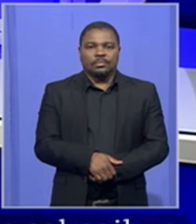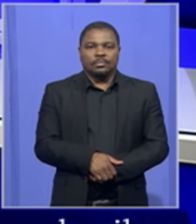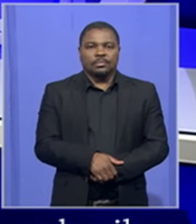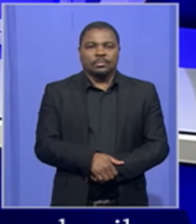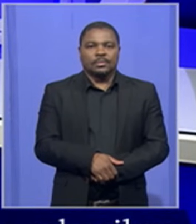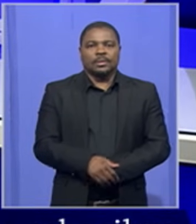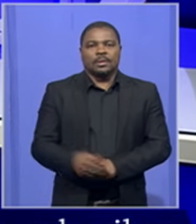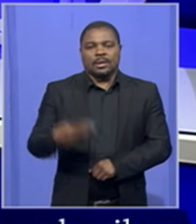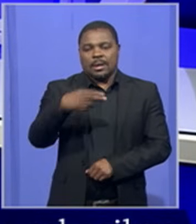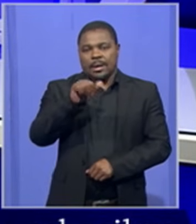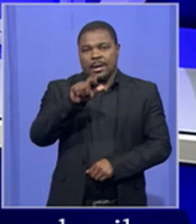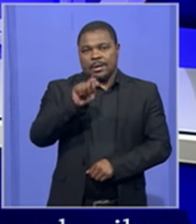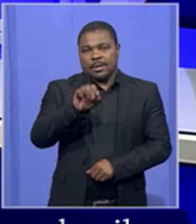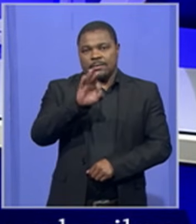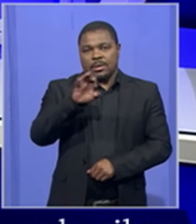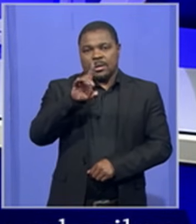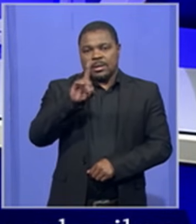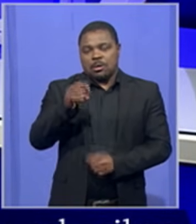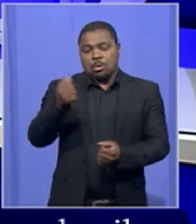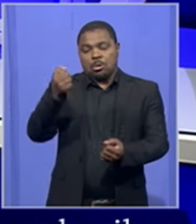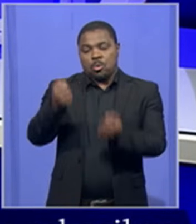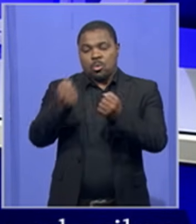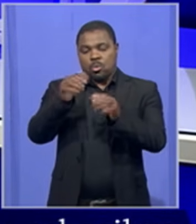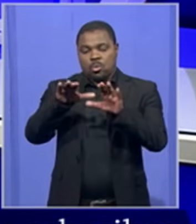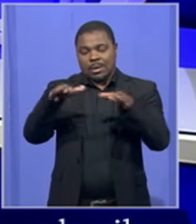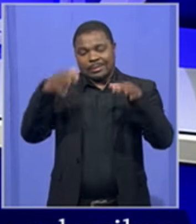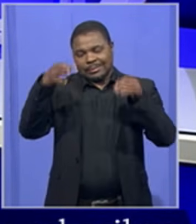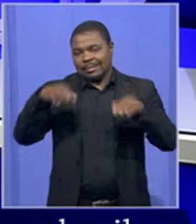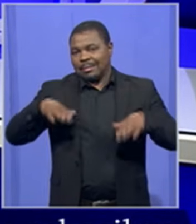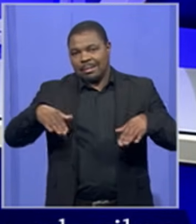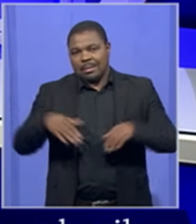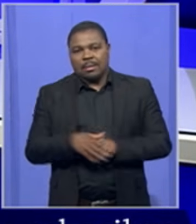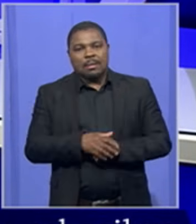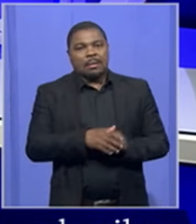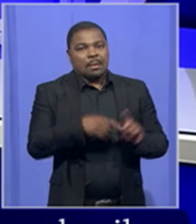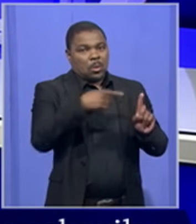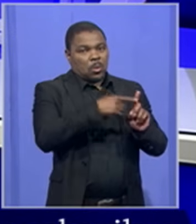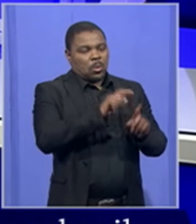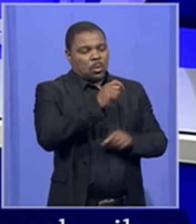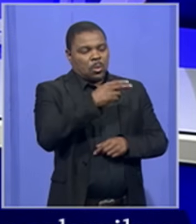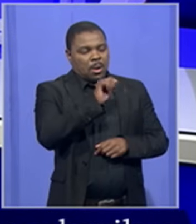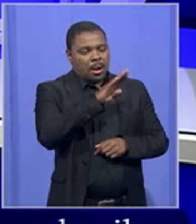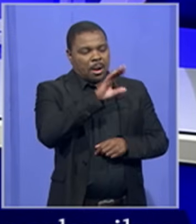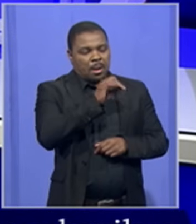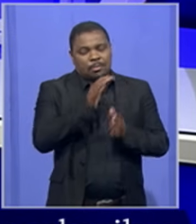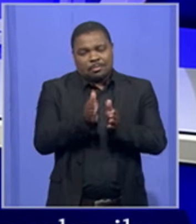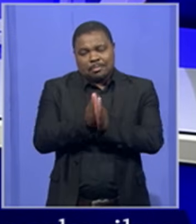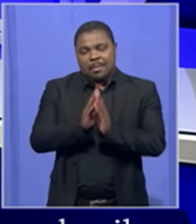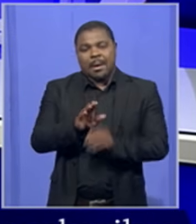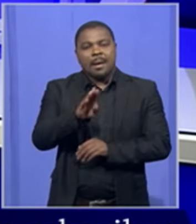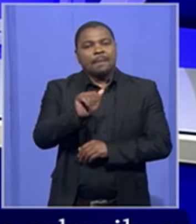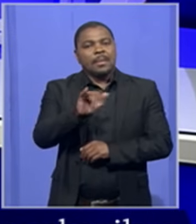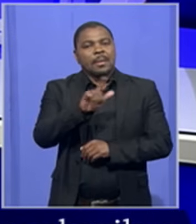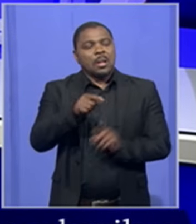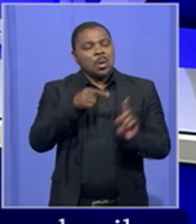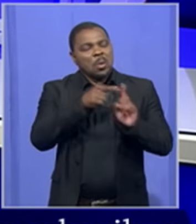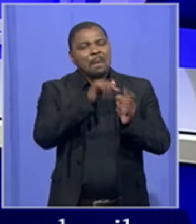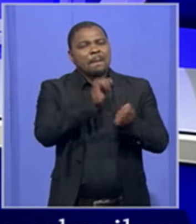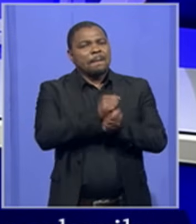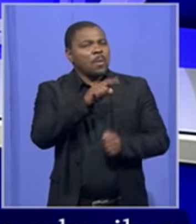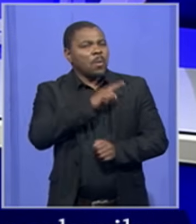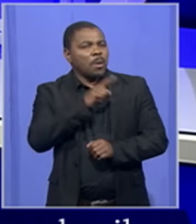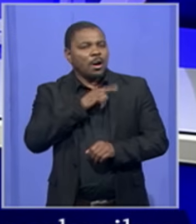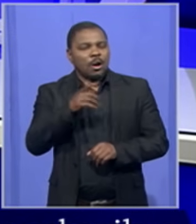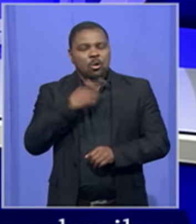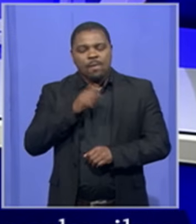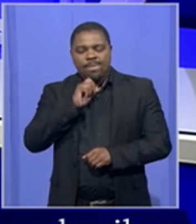Kgotlatshekelo ya Magistrata wa Hatfield ga ya rebola katlholo mo kopong ya beili ya ga Thabo Theletsane yo a latofadiwang ka tsietso le go